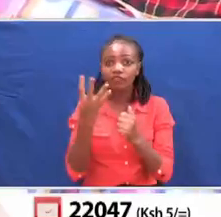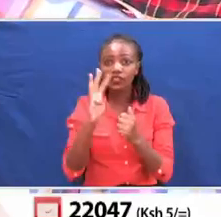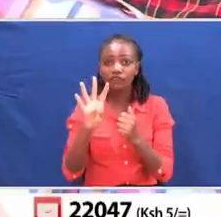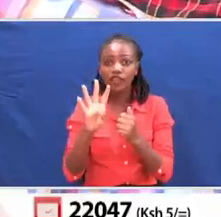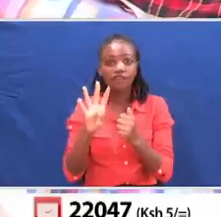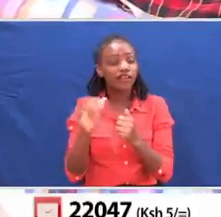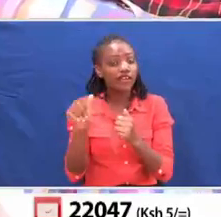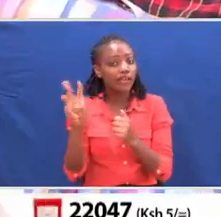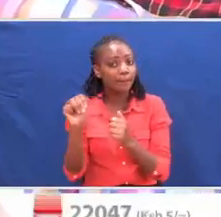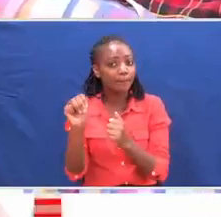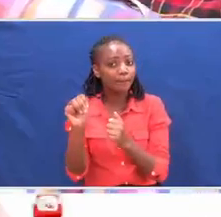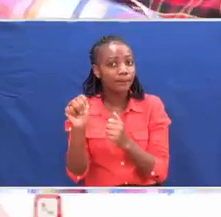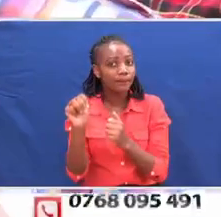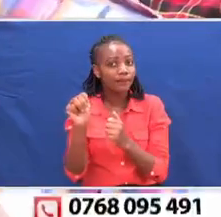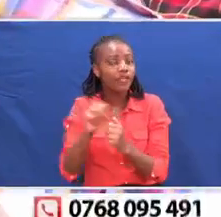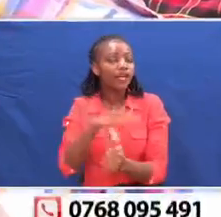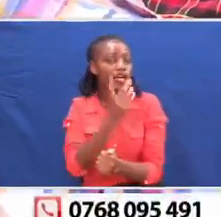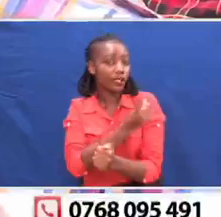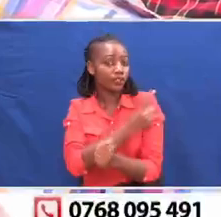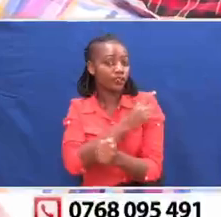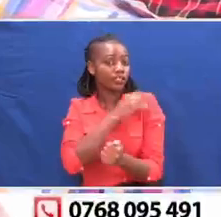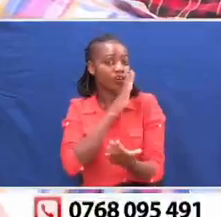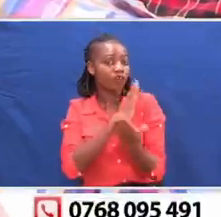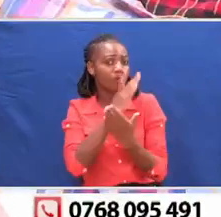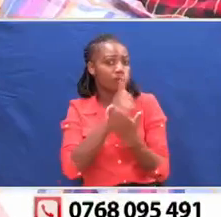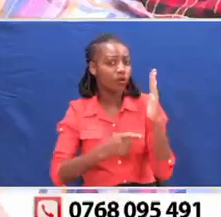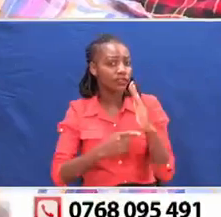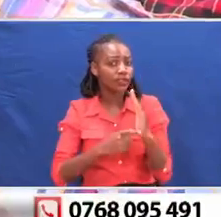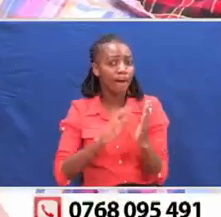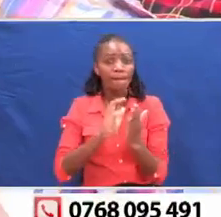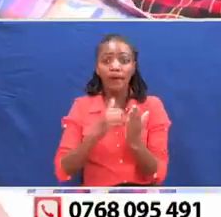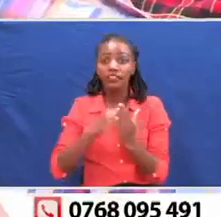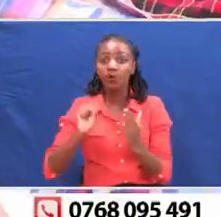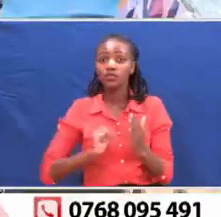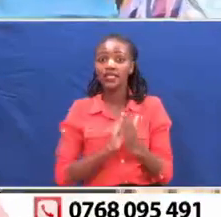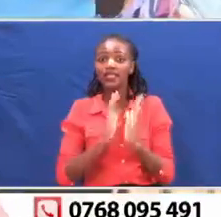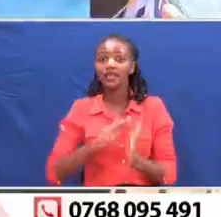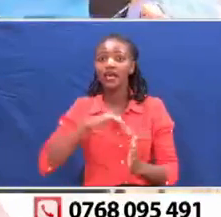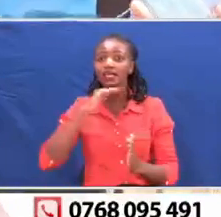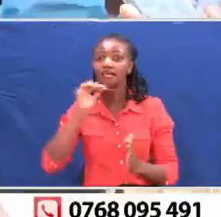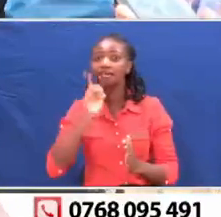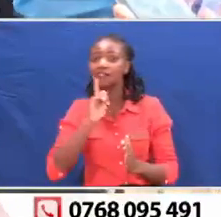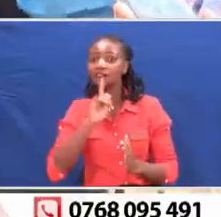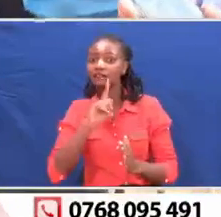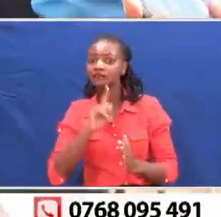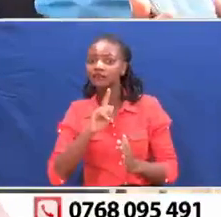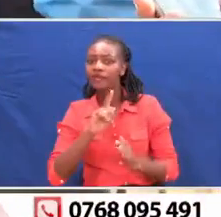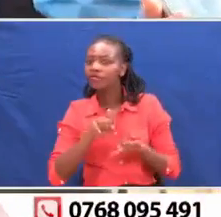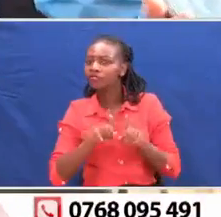8:45 a.m., the doctor certified that we have lost our colleague. Because